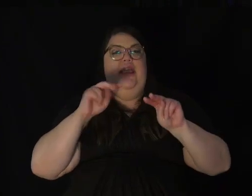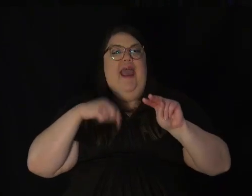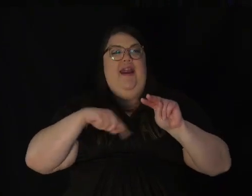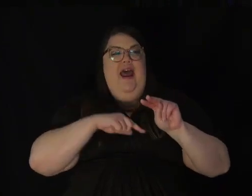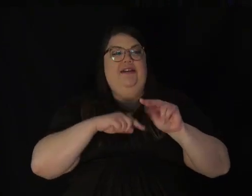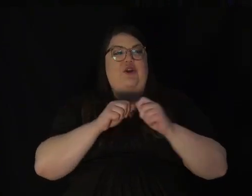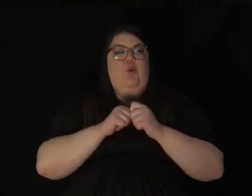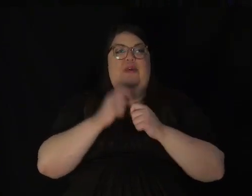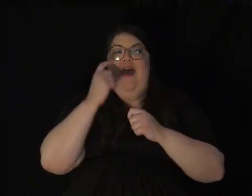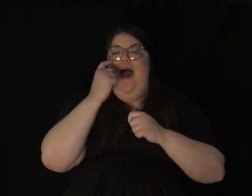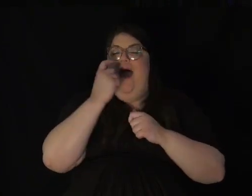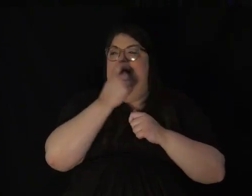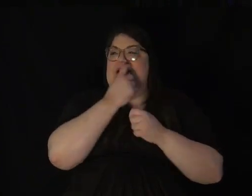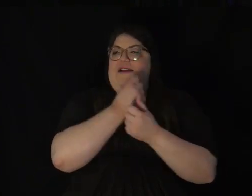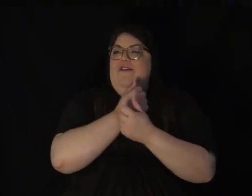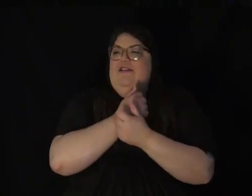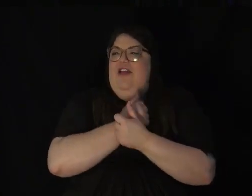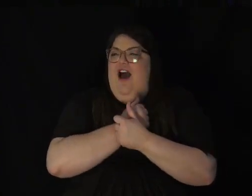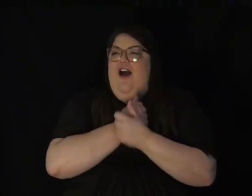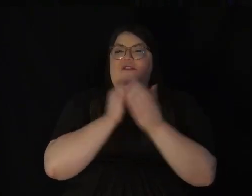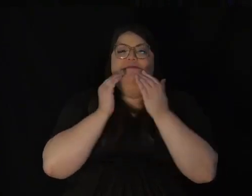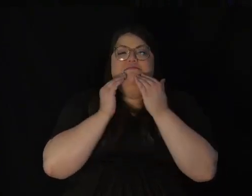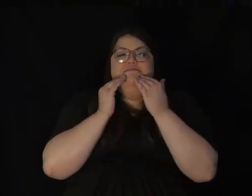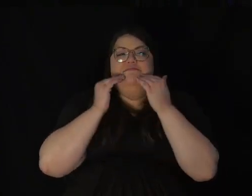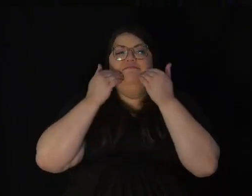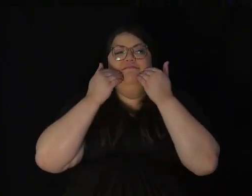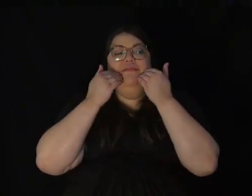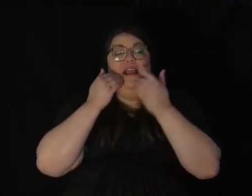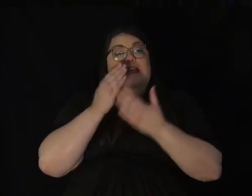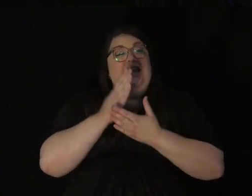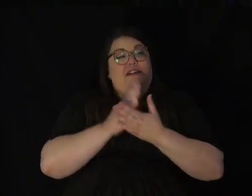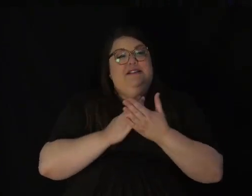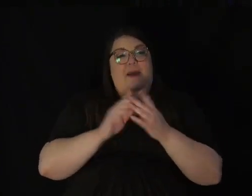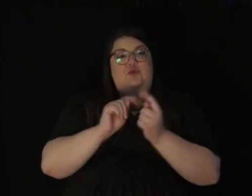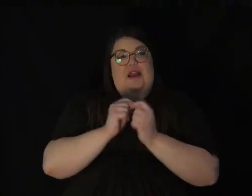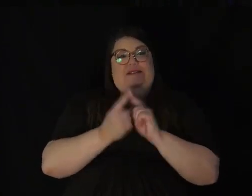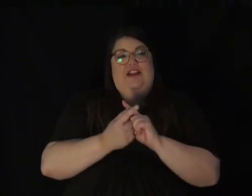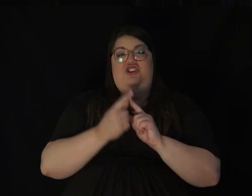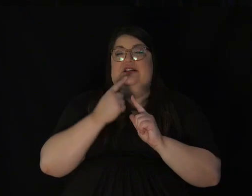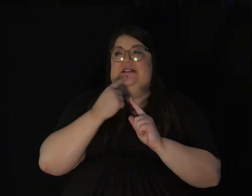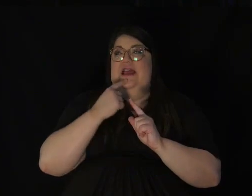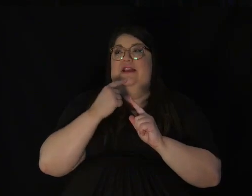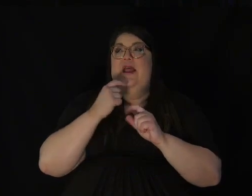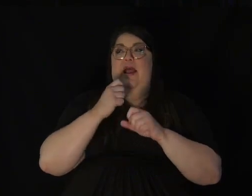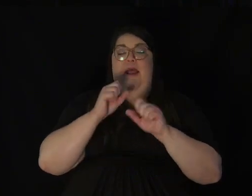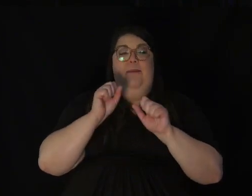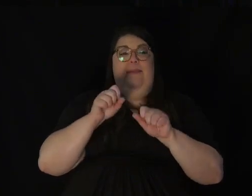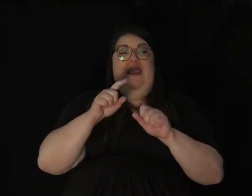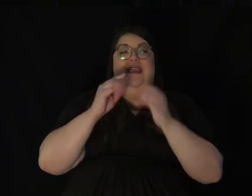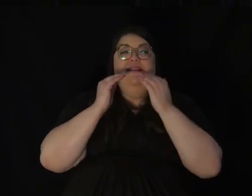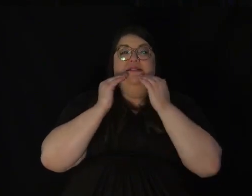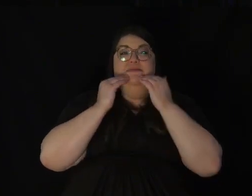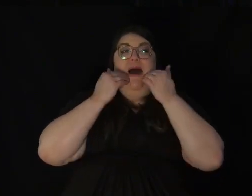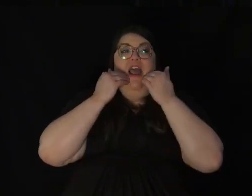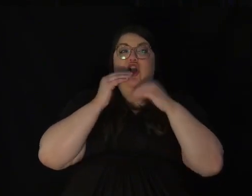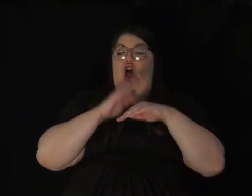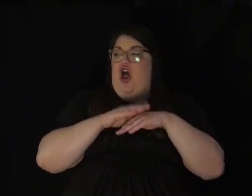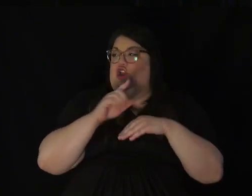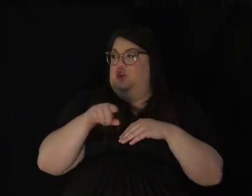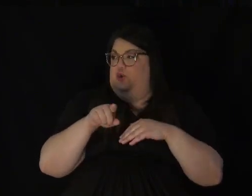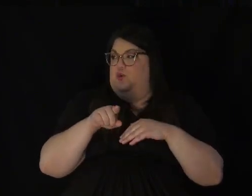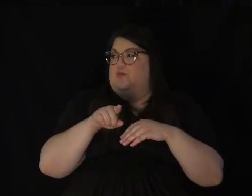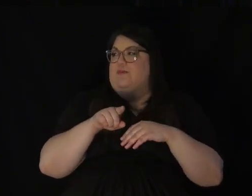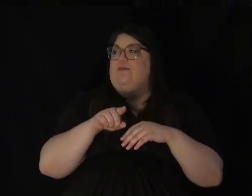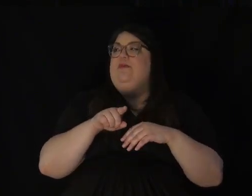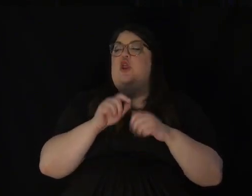and goodness. He's smiling on us. In fact, some translations say, may he smile on you with the